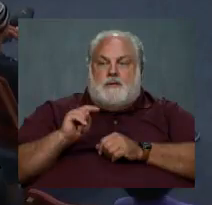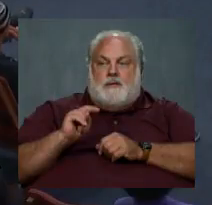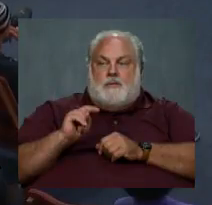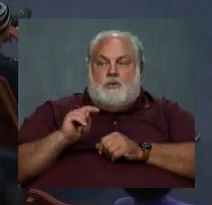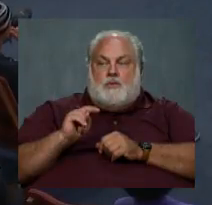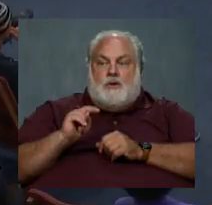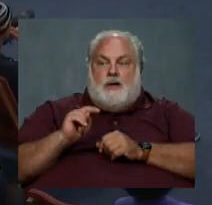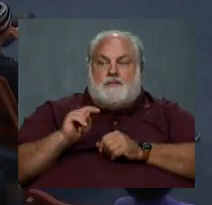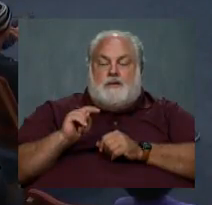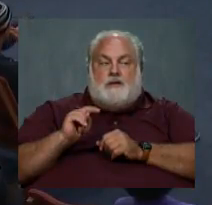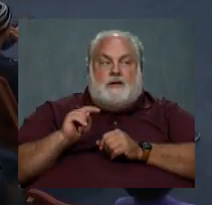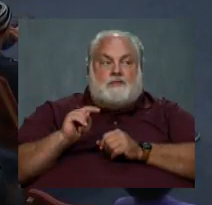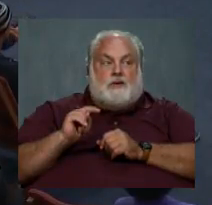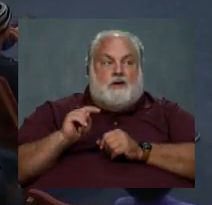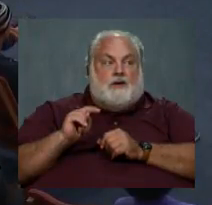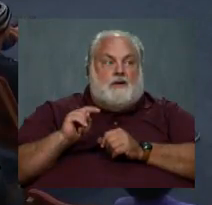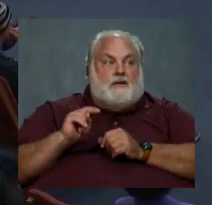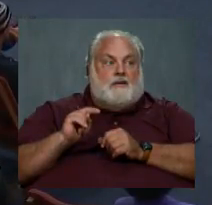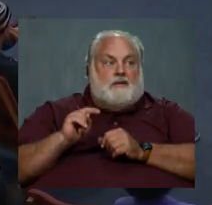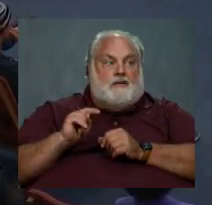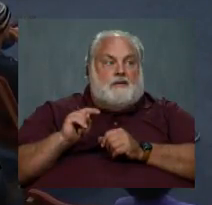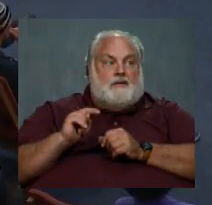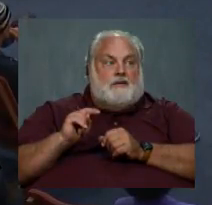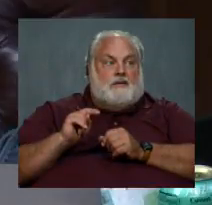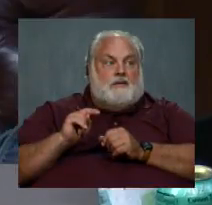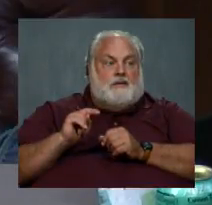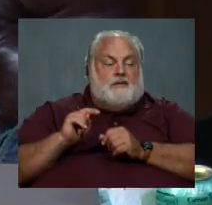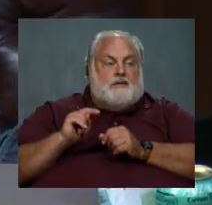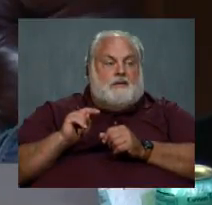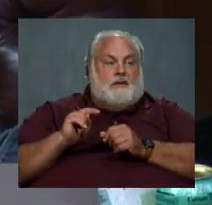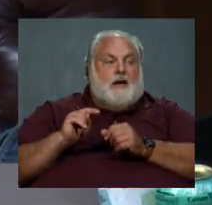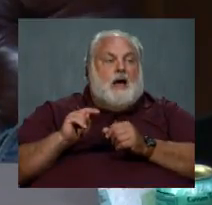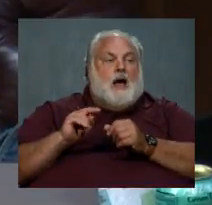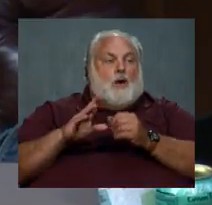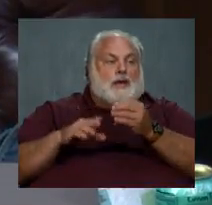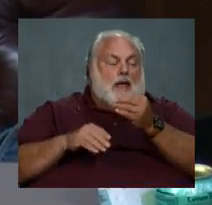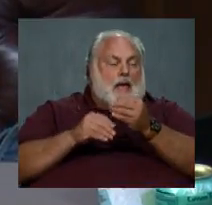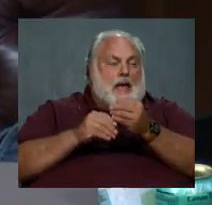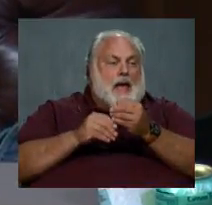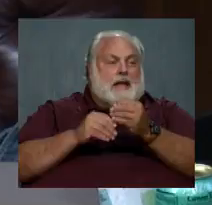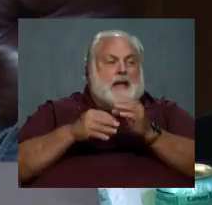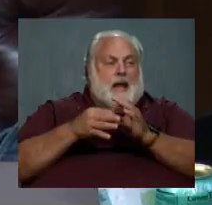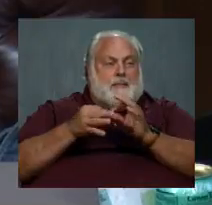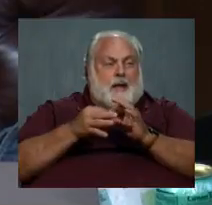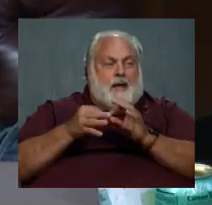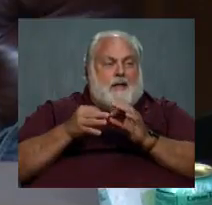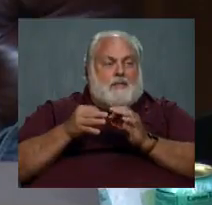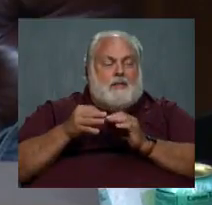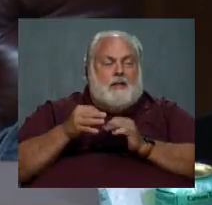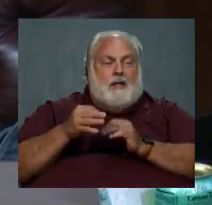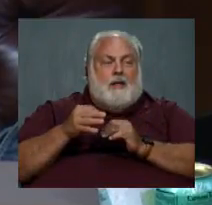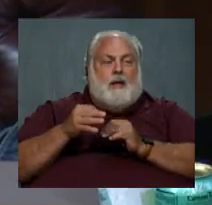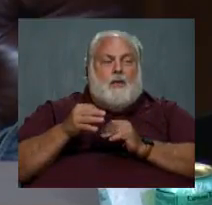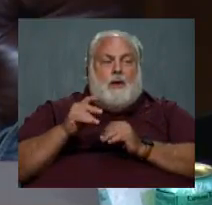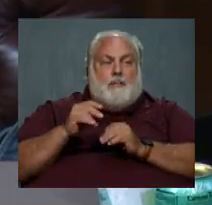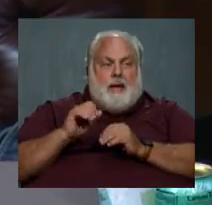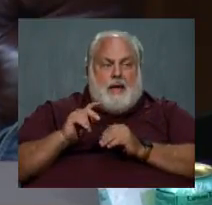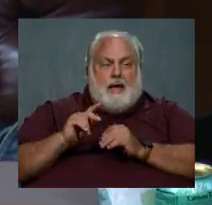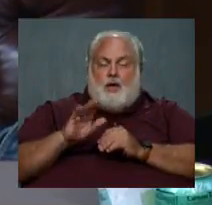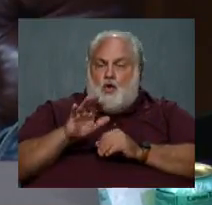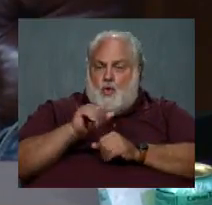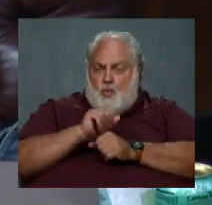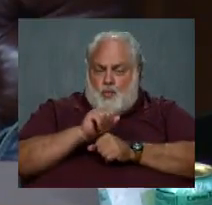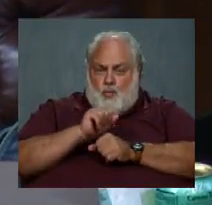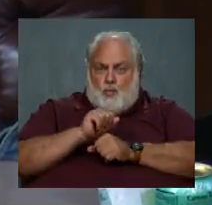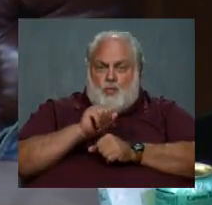Yes, thank you, Mayor. Jordan, I want to echo Director Peck's thanks for you guys and the work that you've done. Your